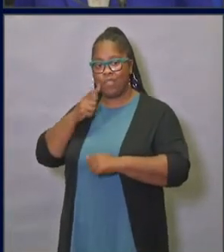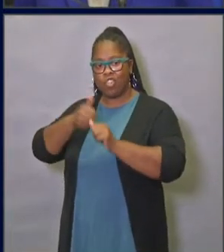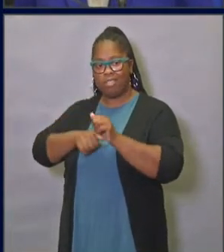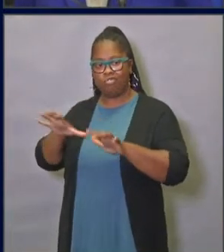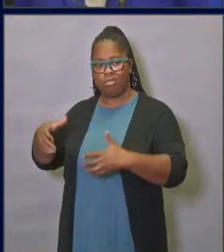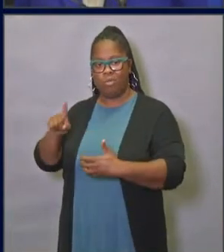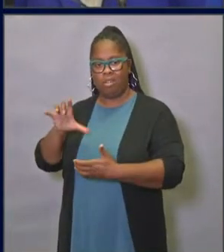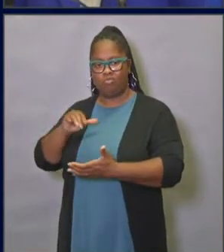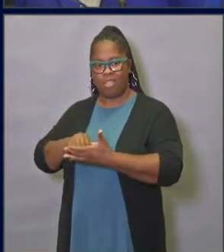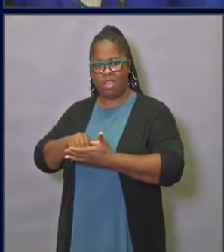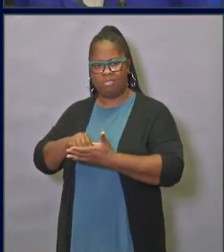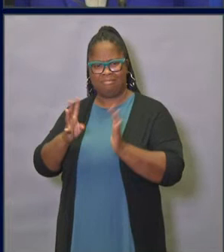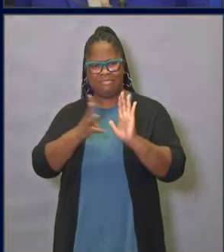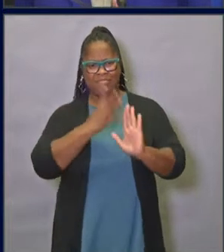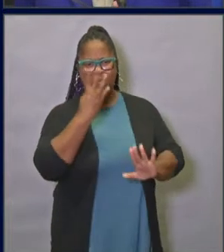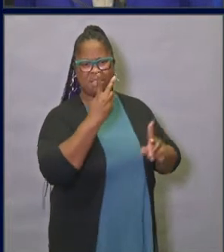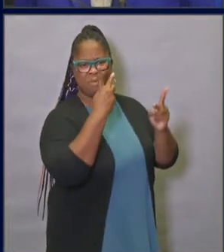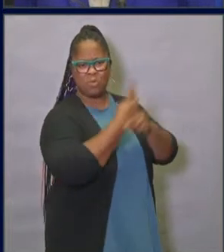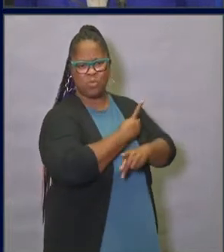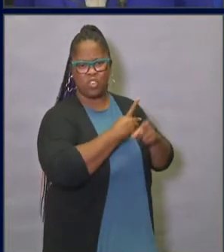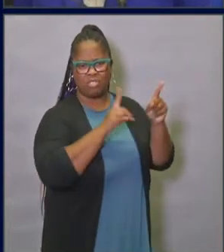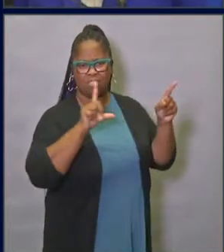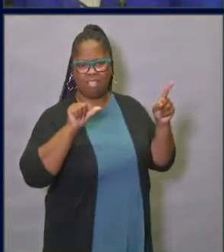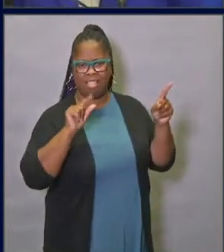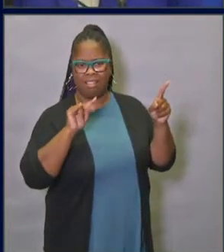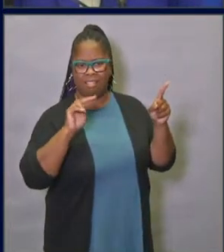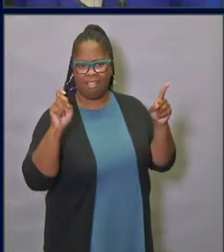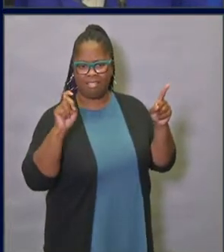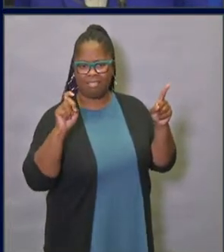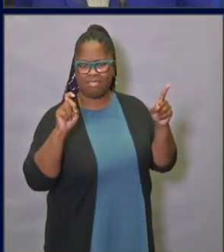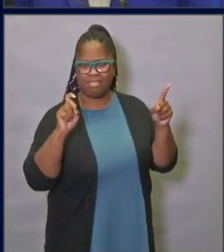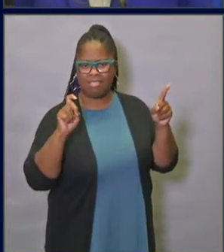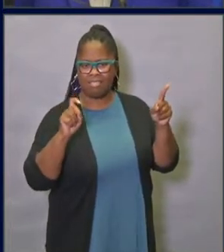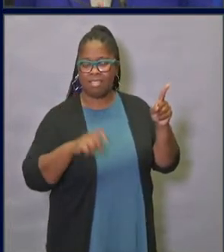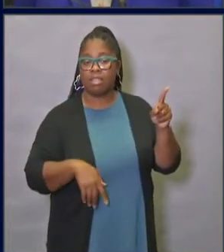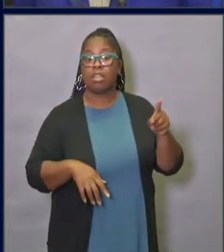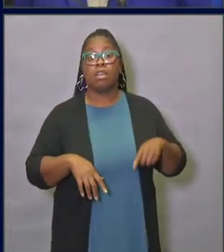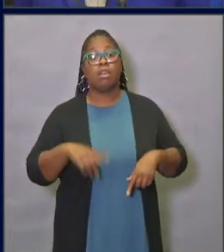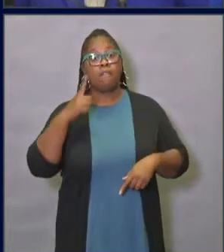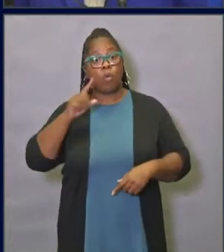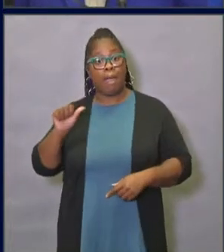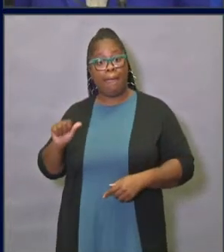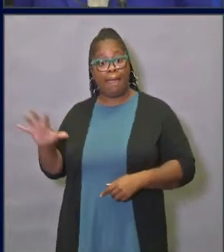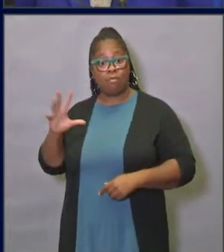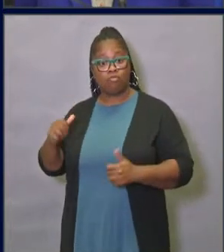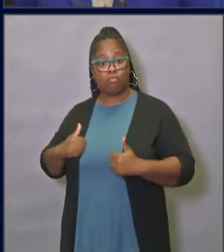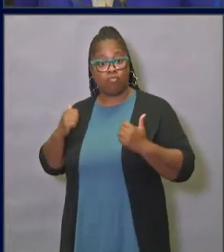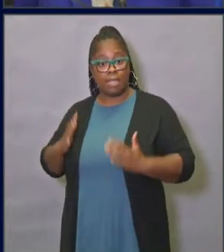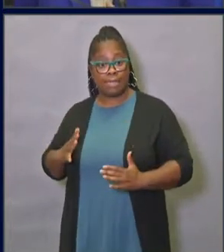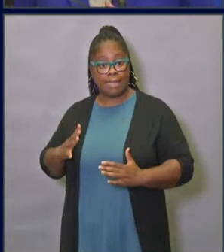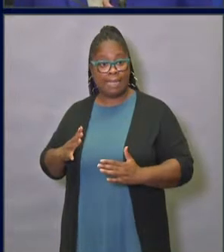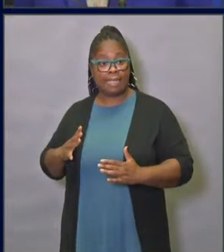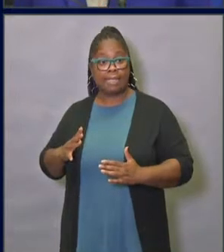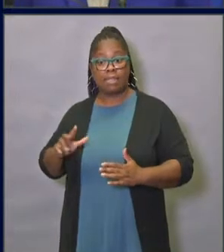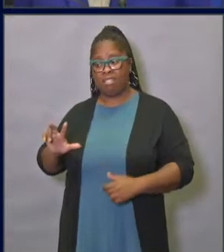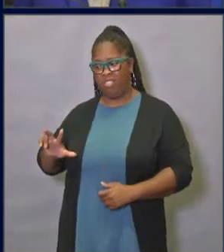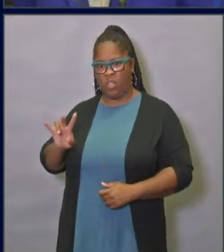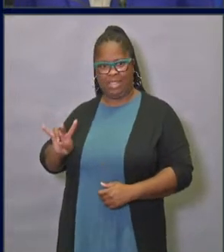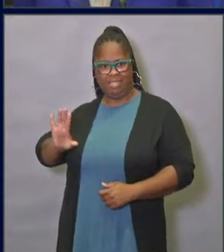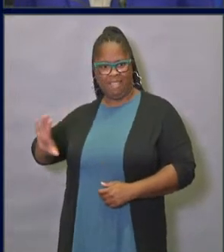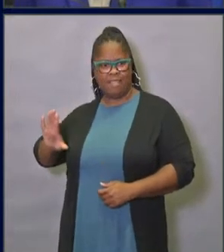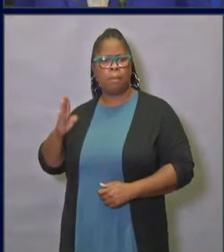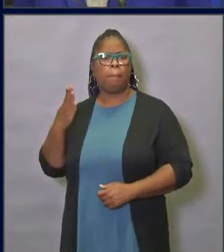per 100,000 people. And it's 5 times higher than the rate for Asian residents at 37 cases